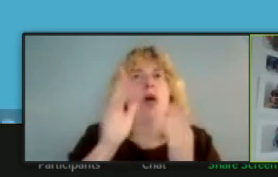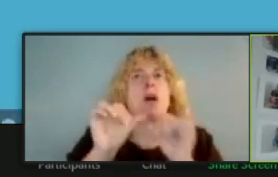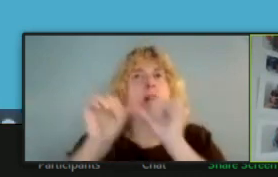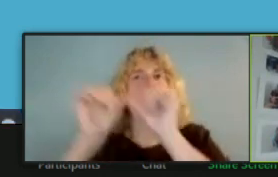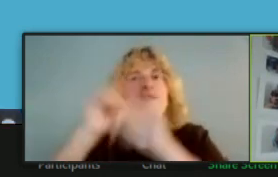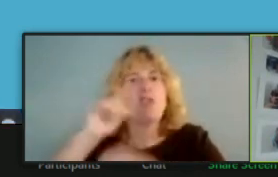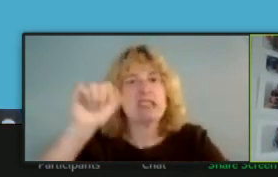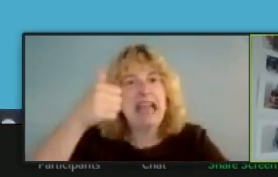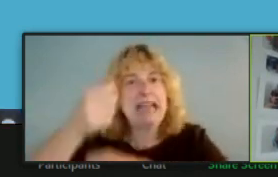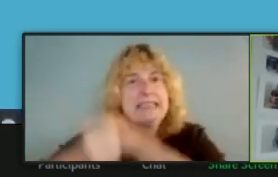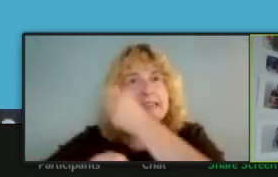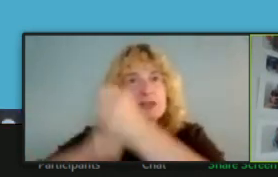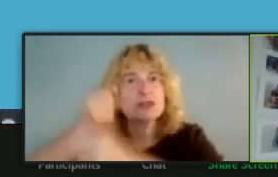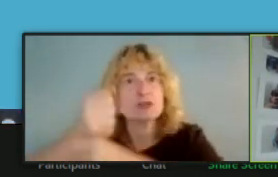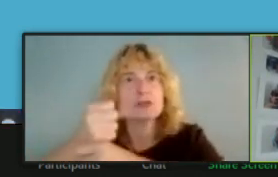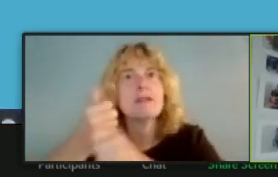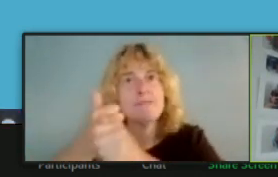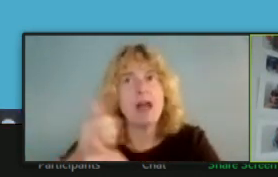Second,